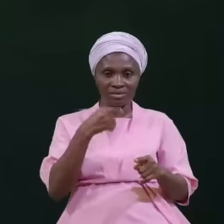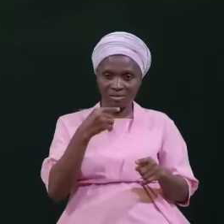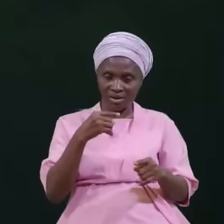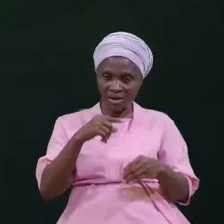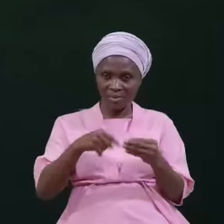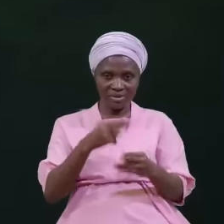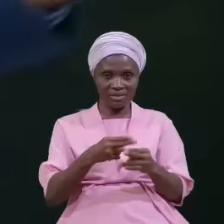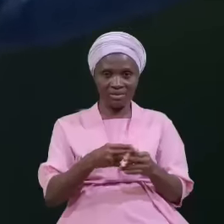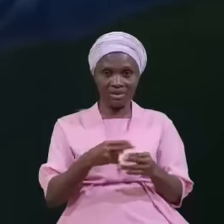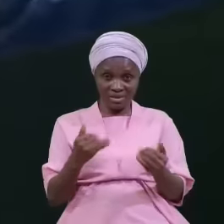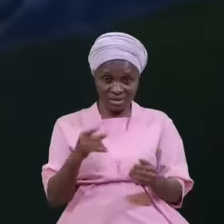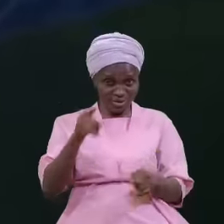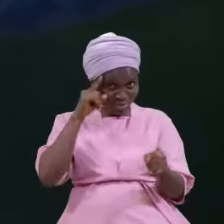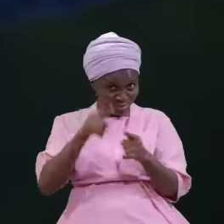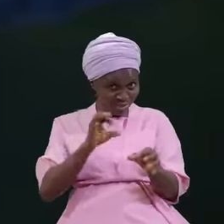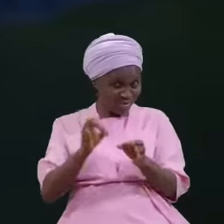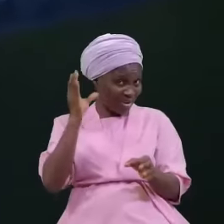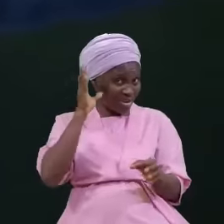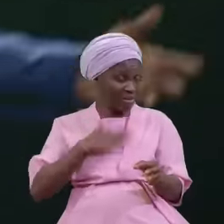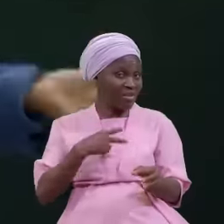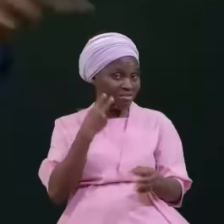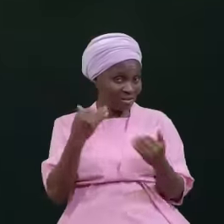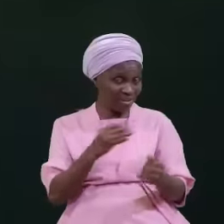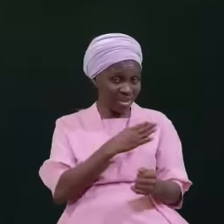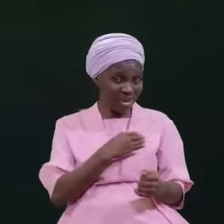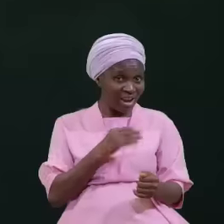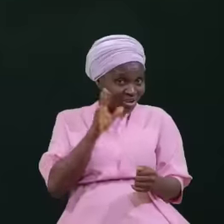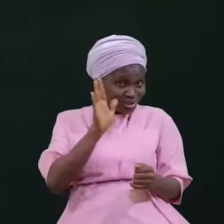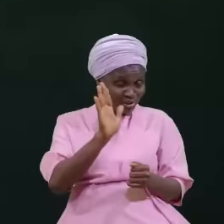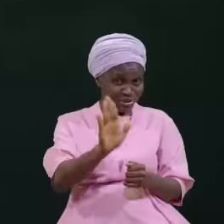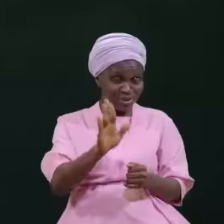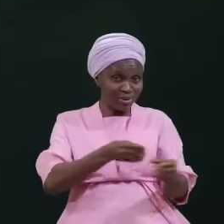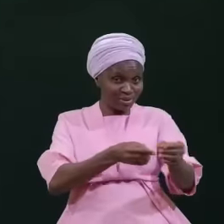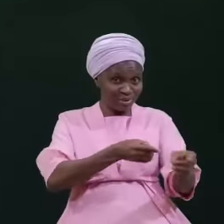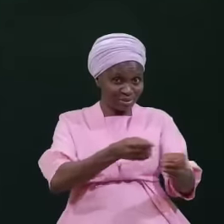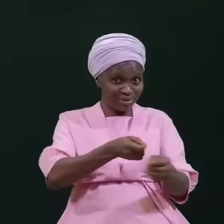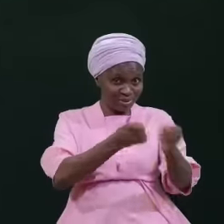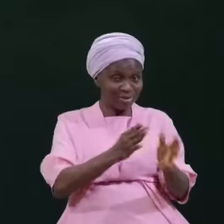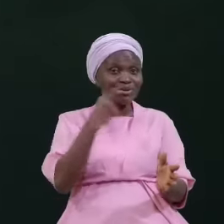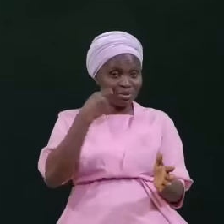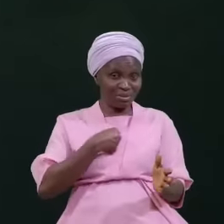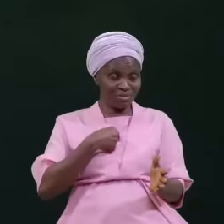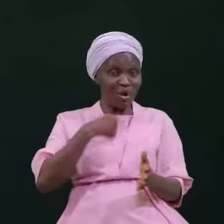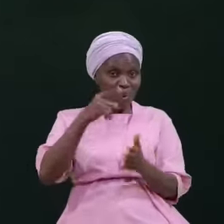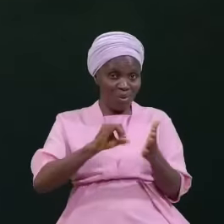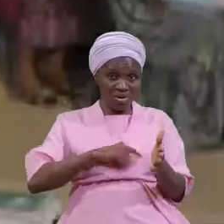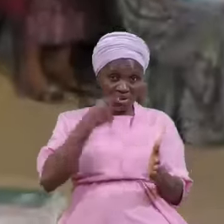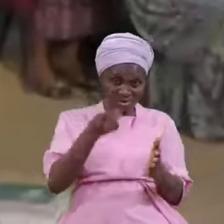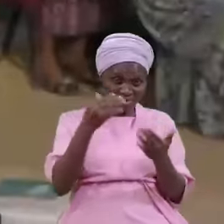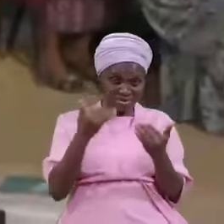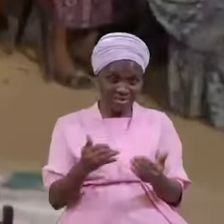my voice and your director, your employer told you what I'm telling you now," I say, "God bless